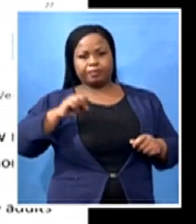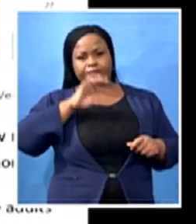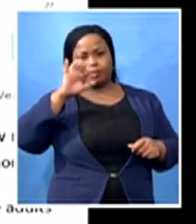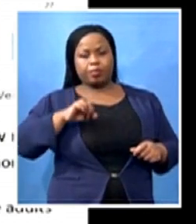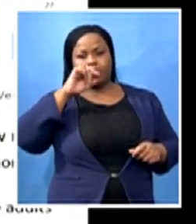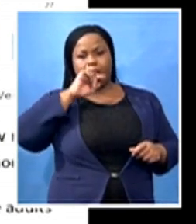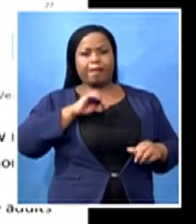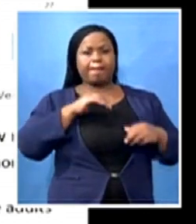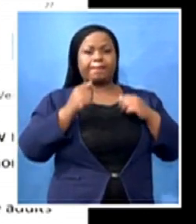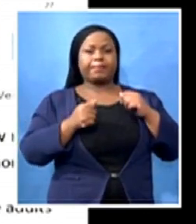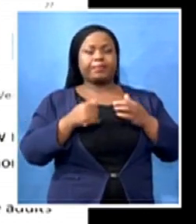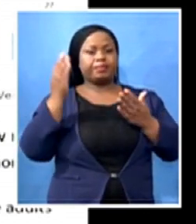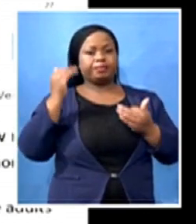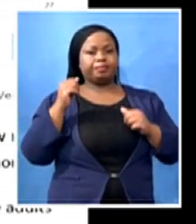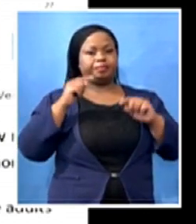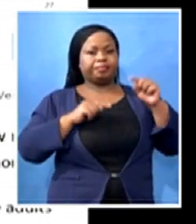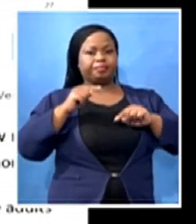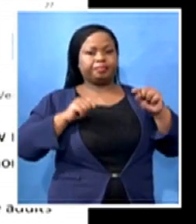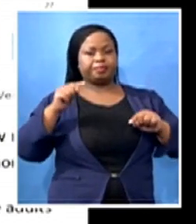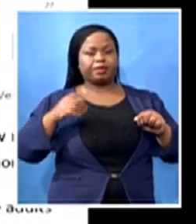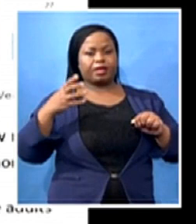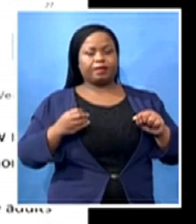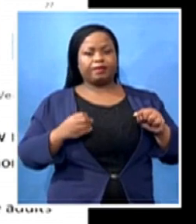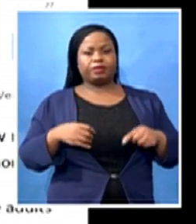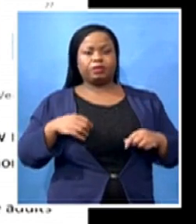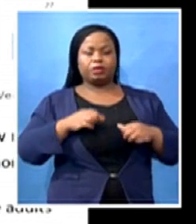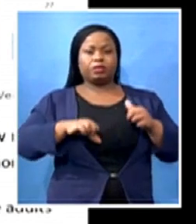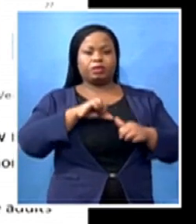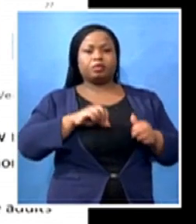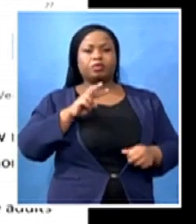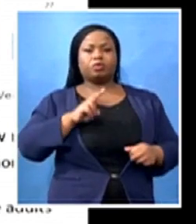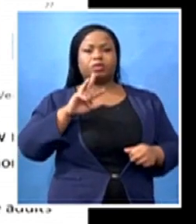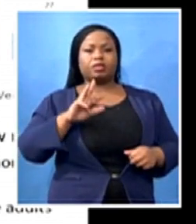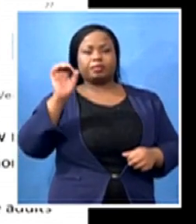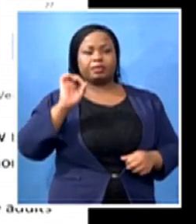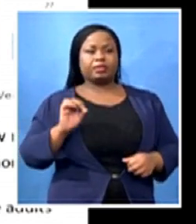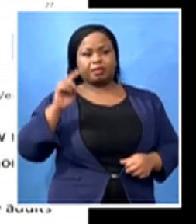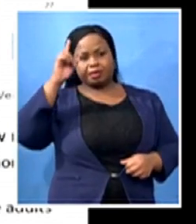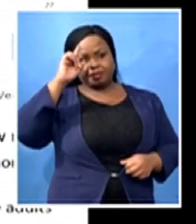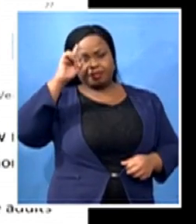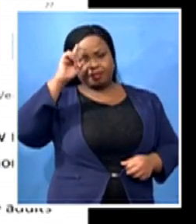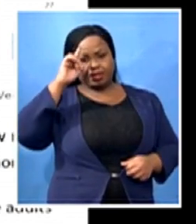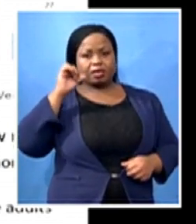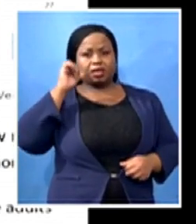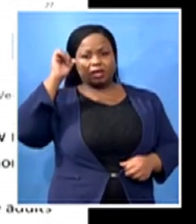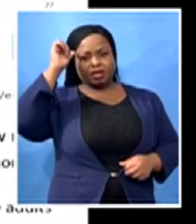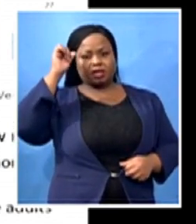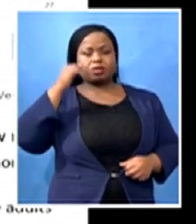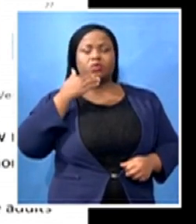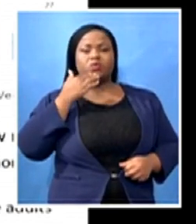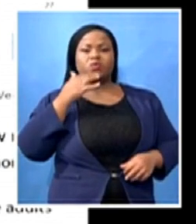look at the emotional experiences, only 29% of Black African adults actually report irritation compared to a